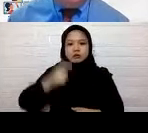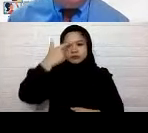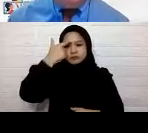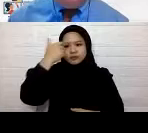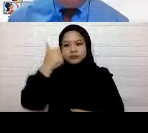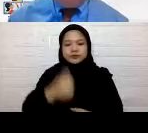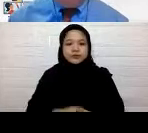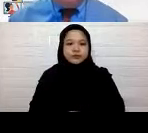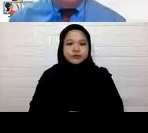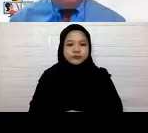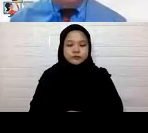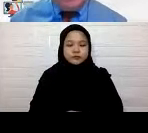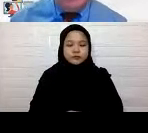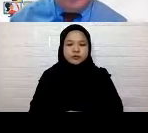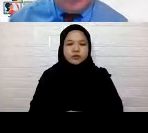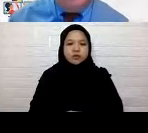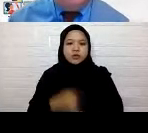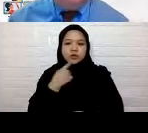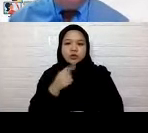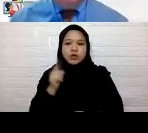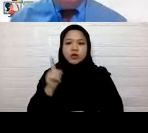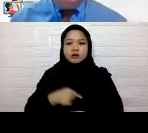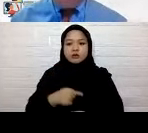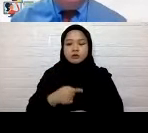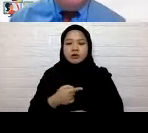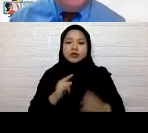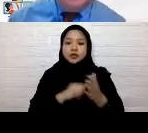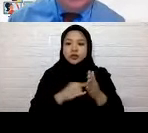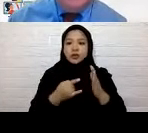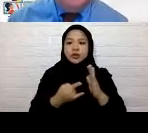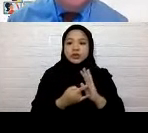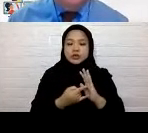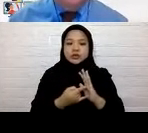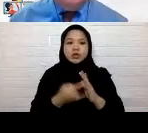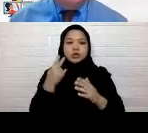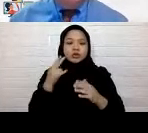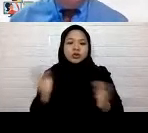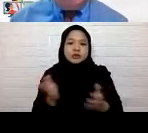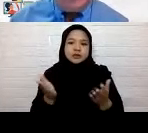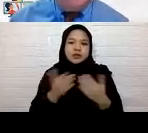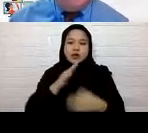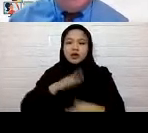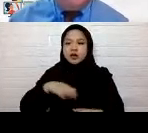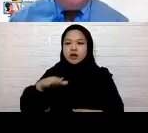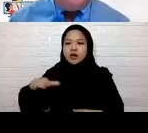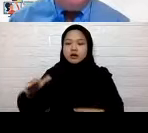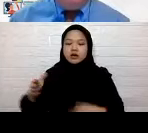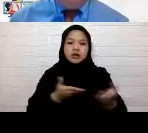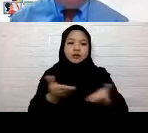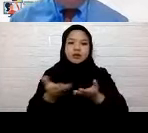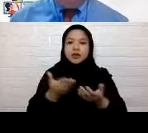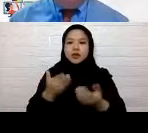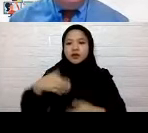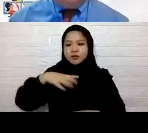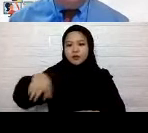of technology in child welfare and in family services. Number one, ethical